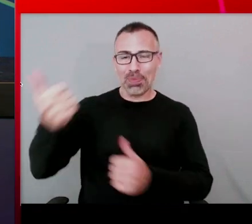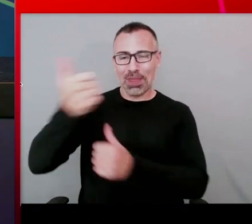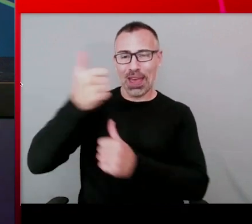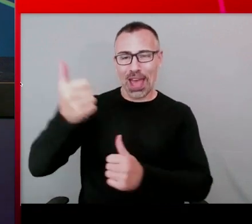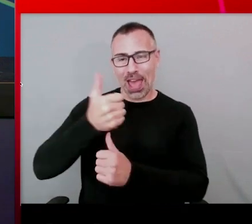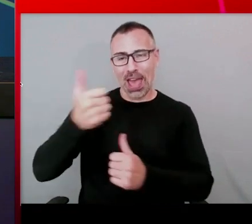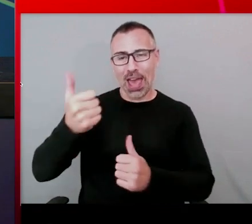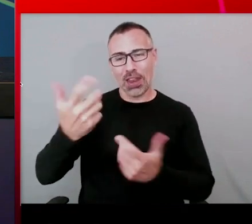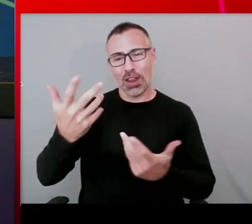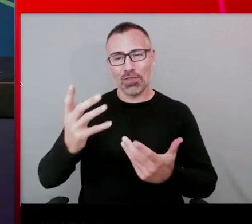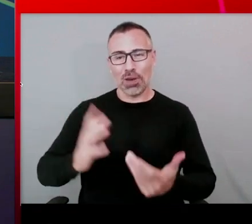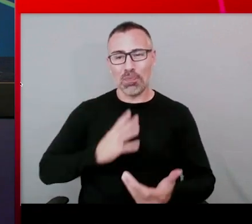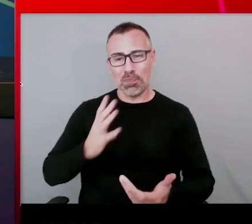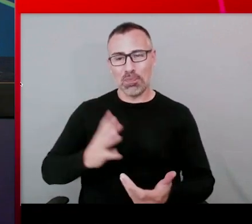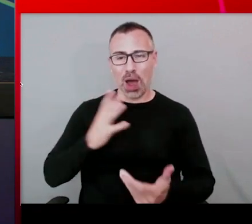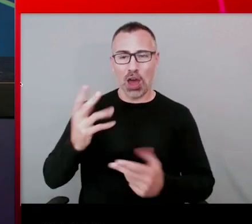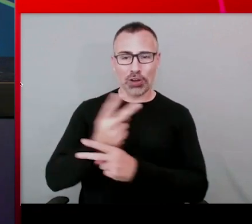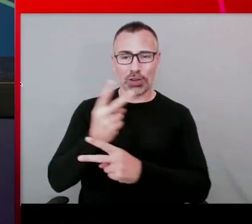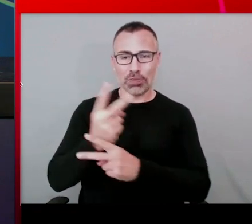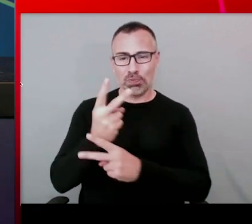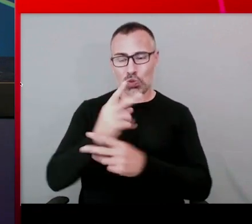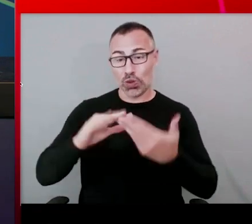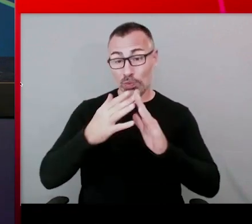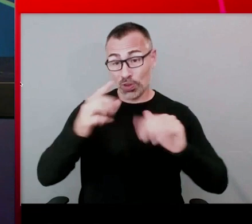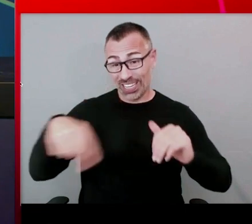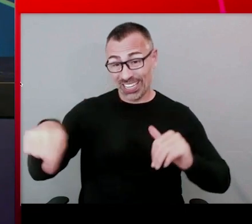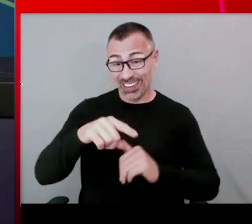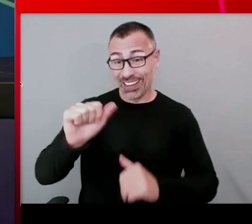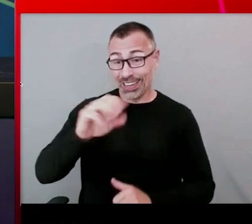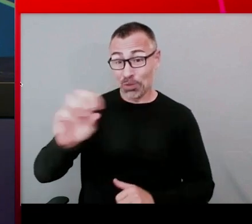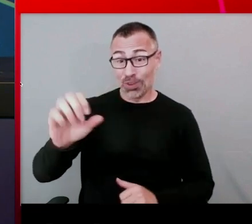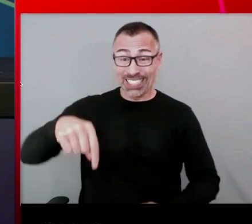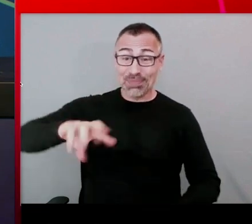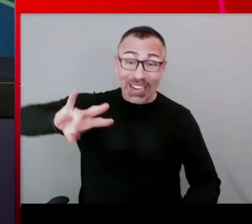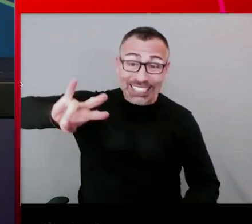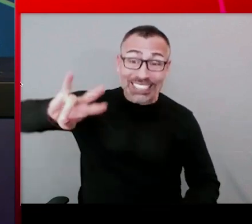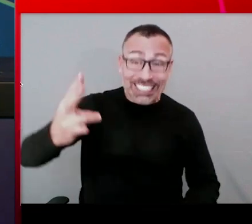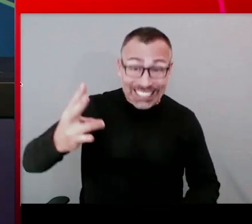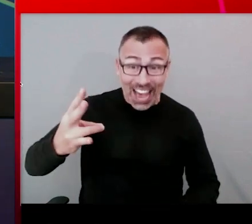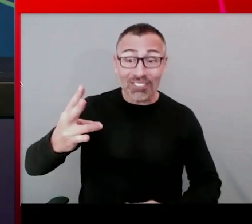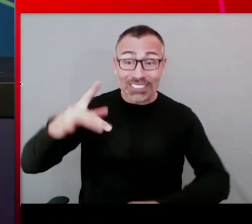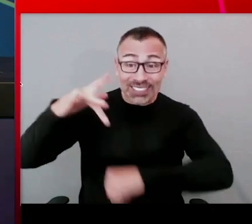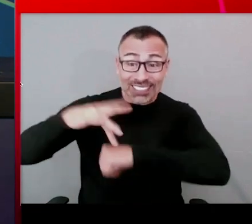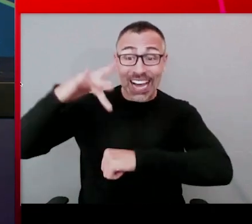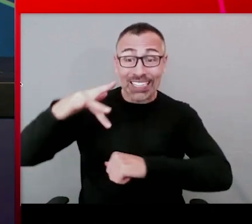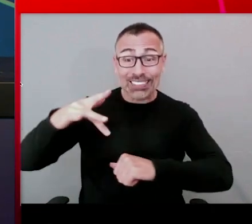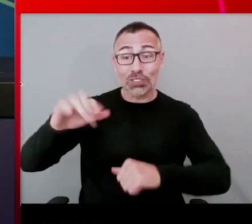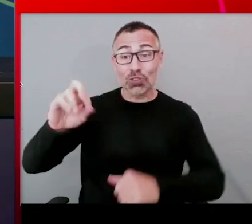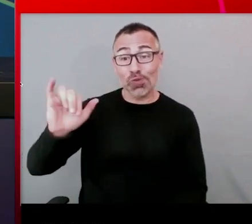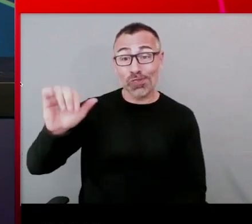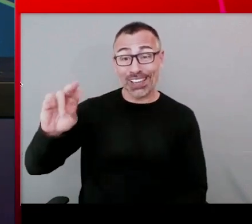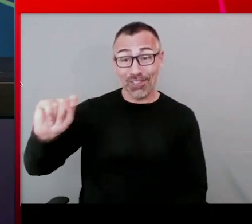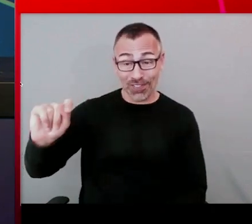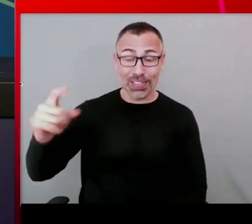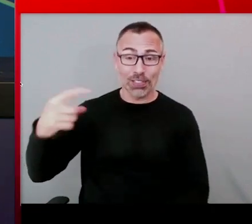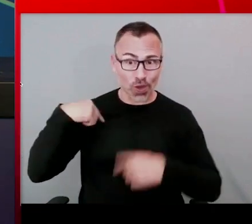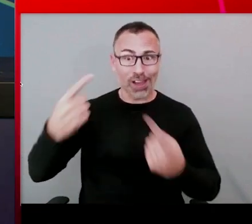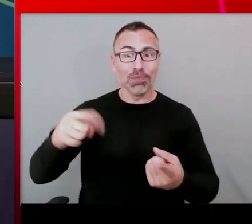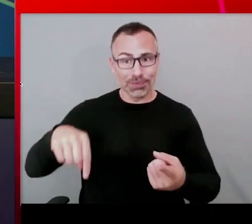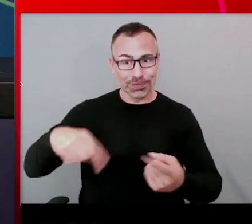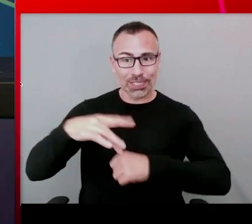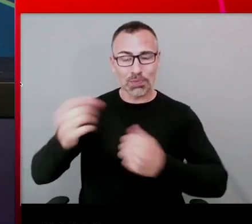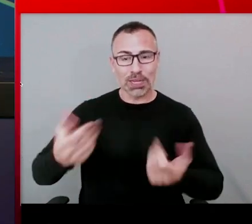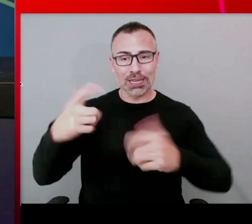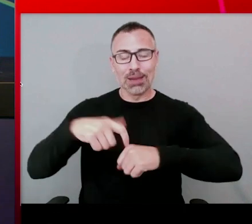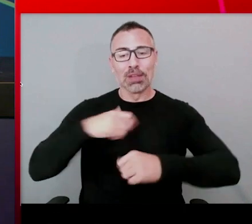here at AWS. It's my 7th reInvent, so I feel like I've been here for a while, you know. Very nice. Having the best time, and obviously happy to